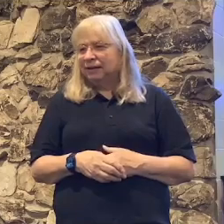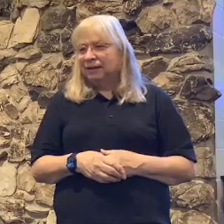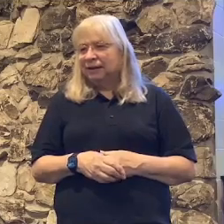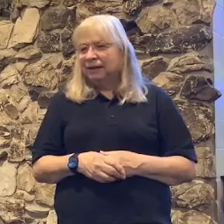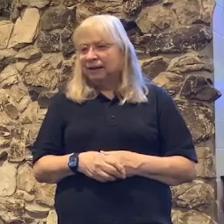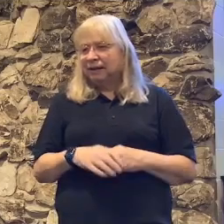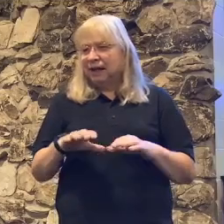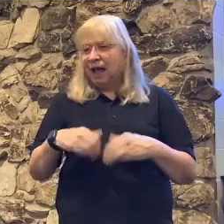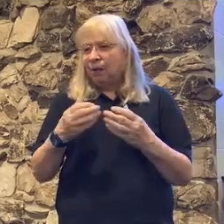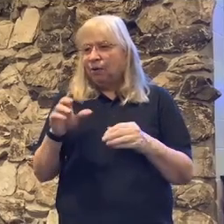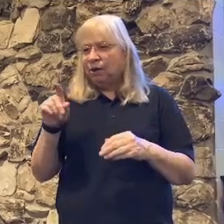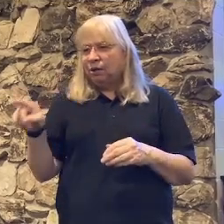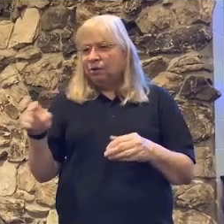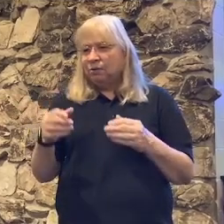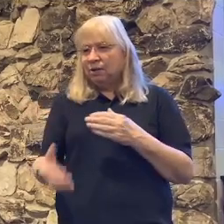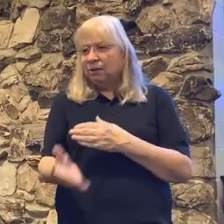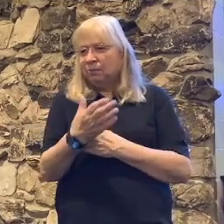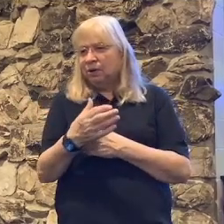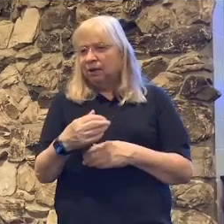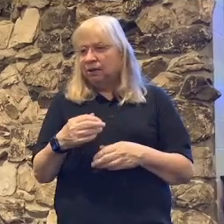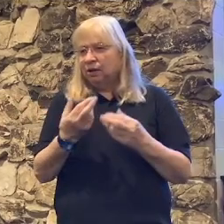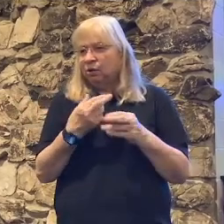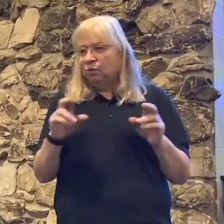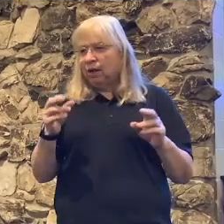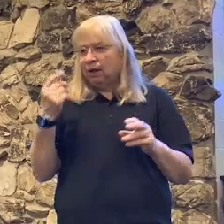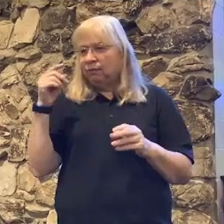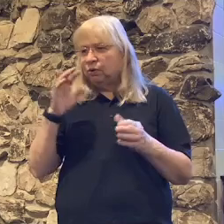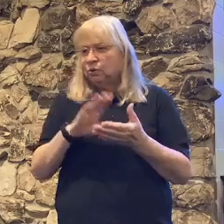How are you this morning? You ready for school?